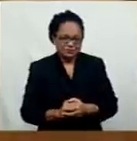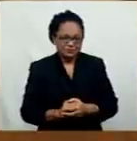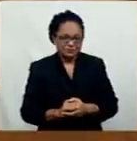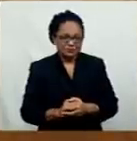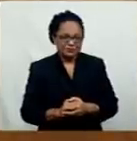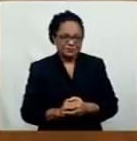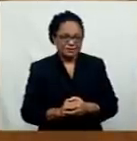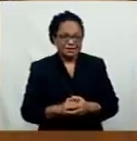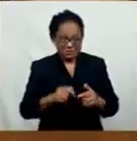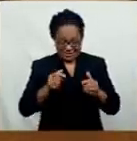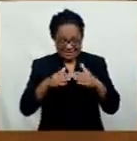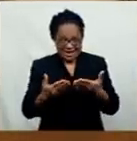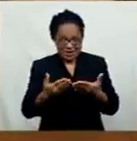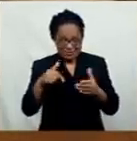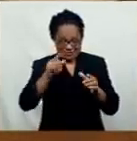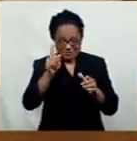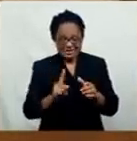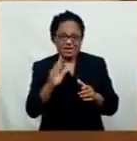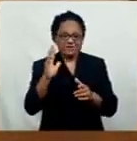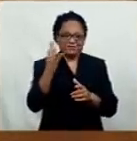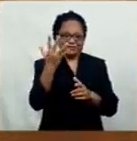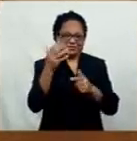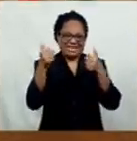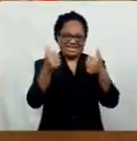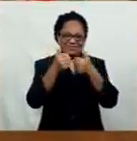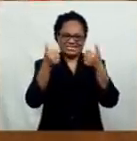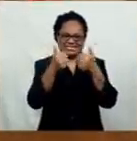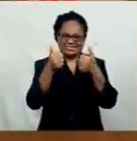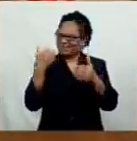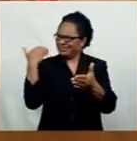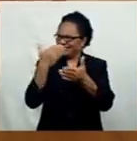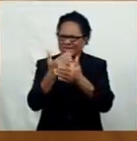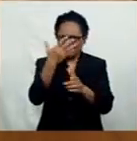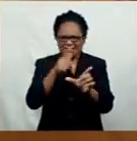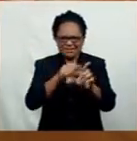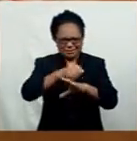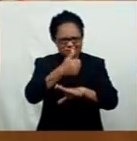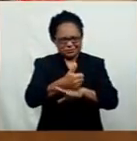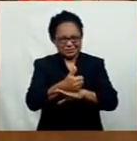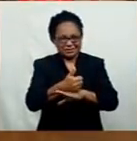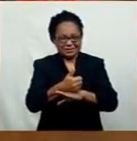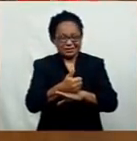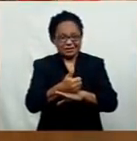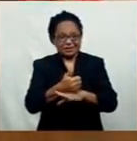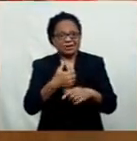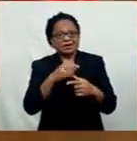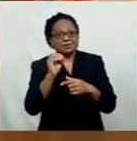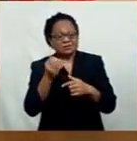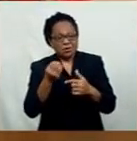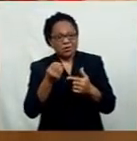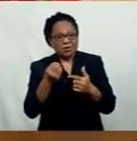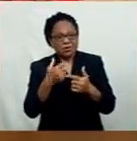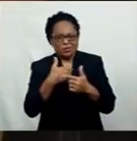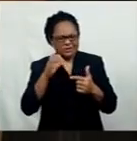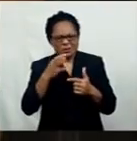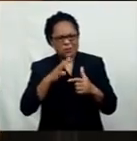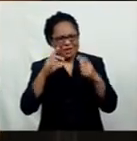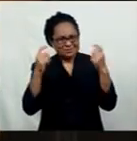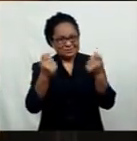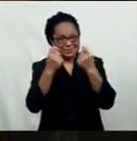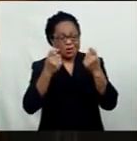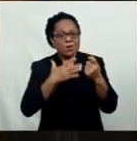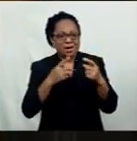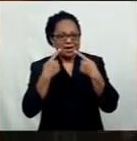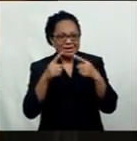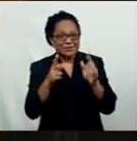occasion of our 5th anniversary, we didn't want to make it a celebration. We wanted to make an announcement. New Zealand High